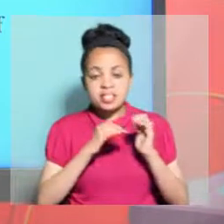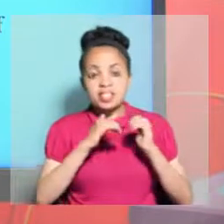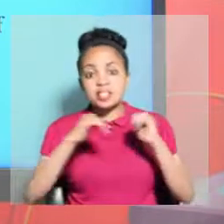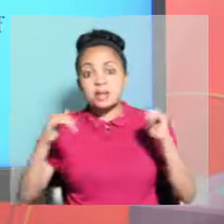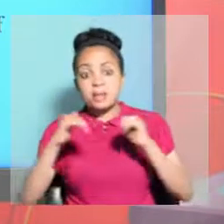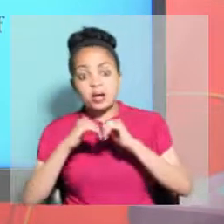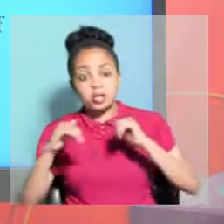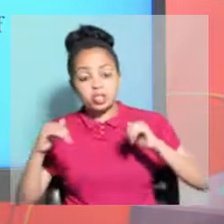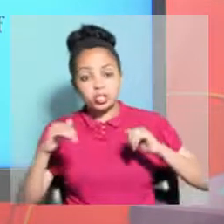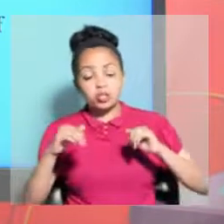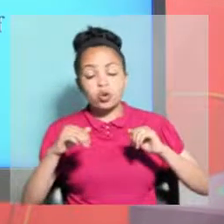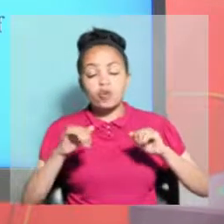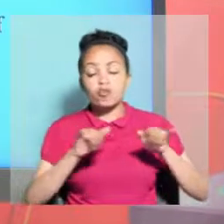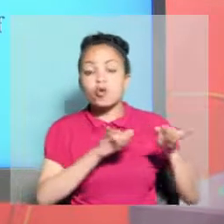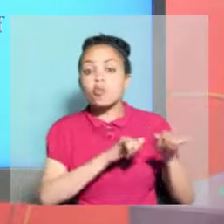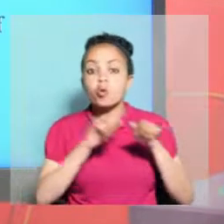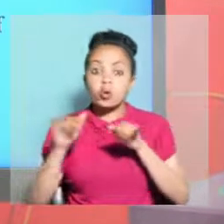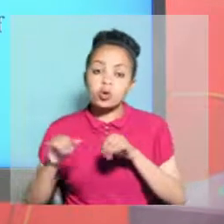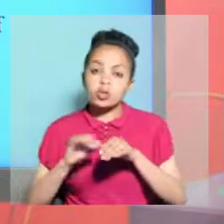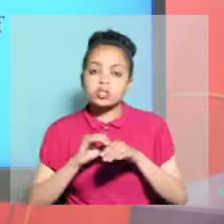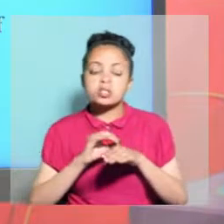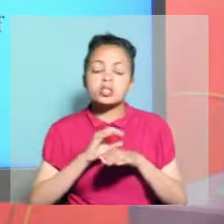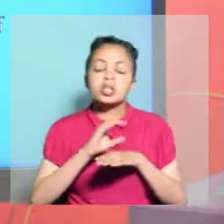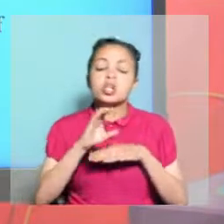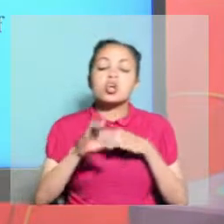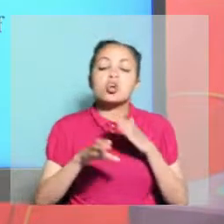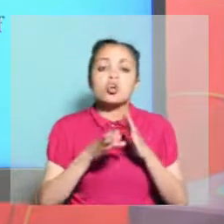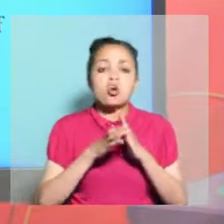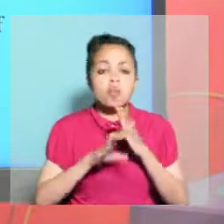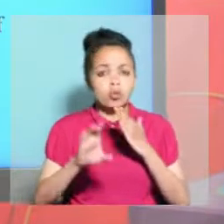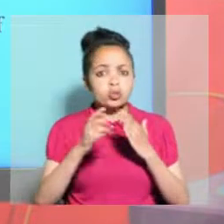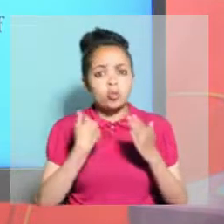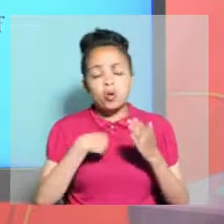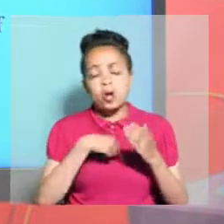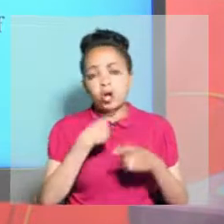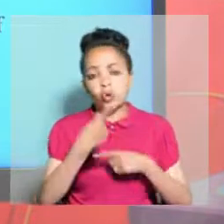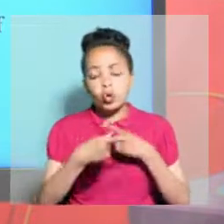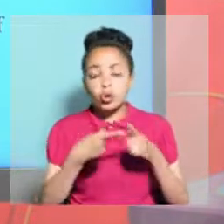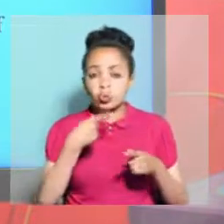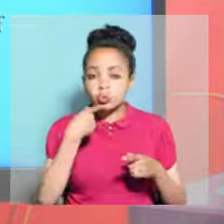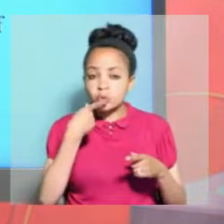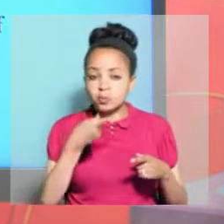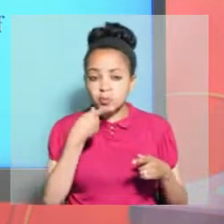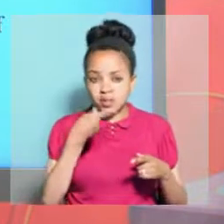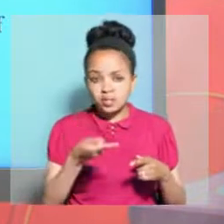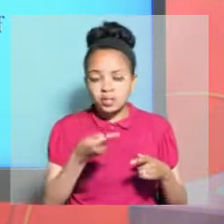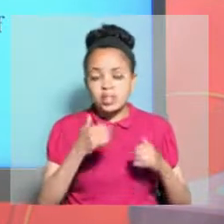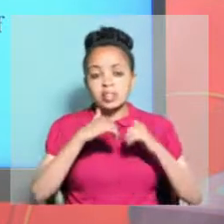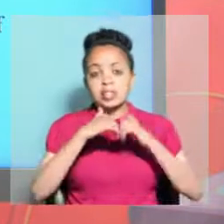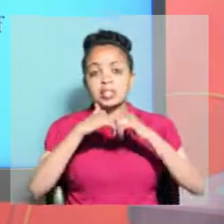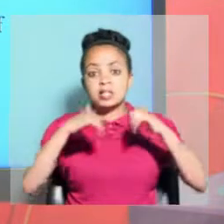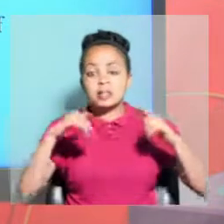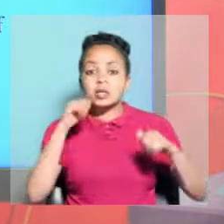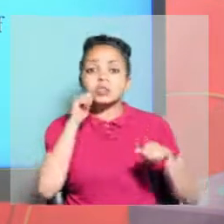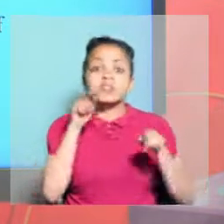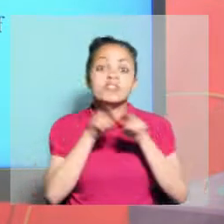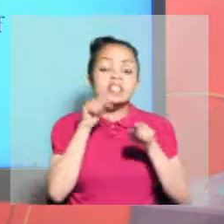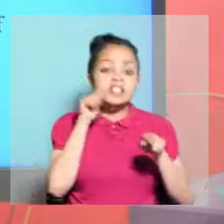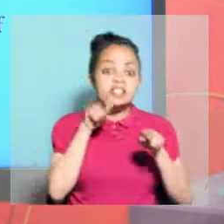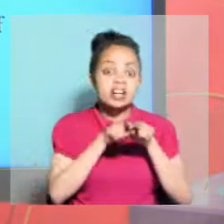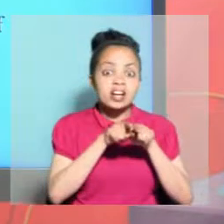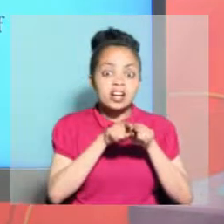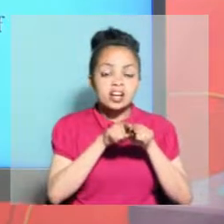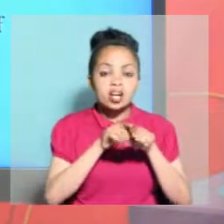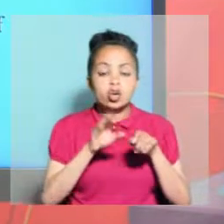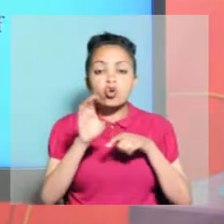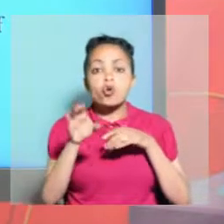of homologous chromosome. But here, we are going to speak about the separation of sister chromatid.